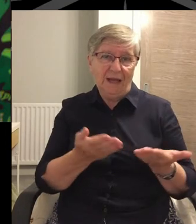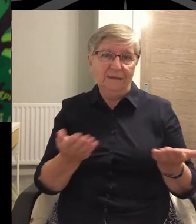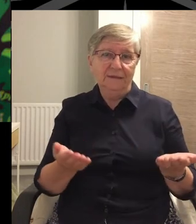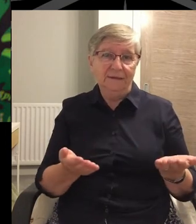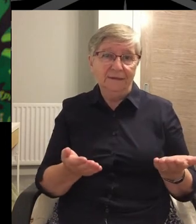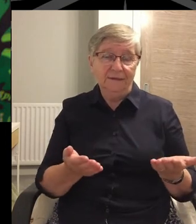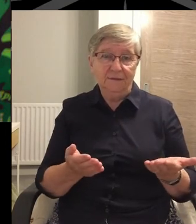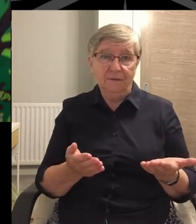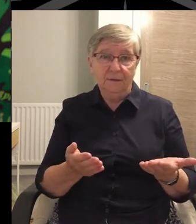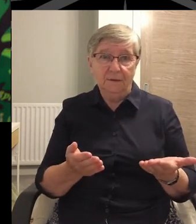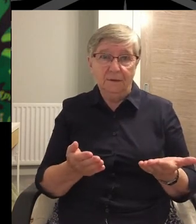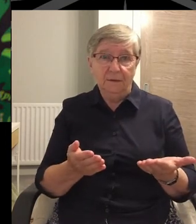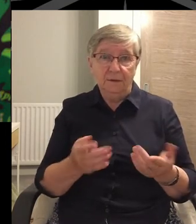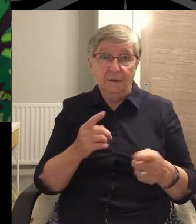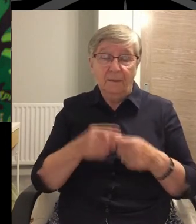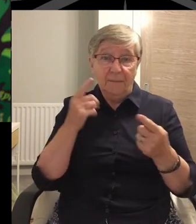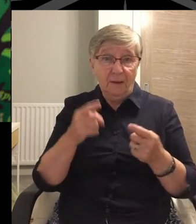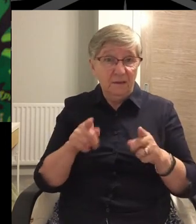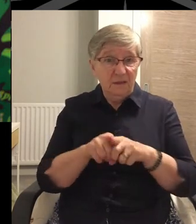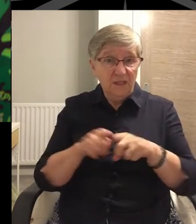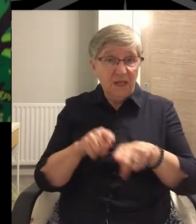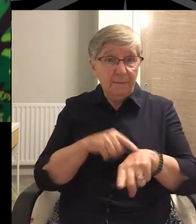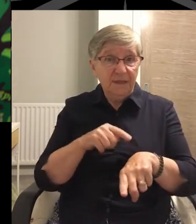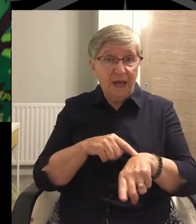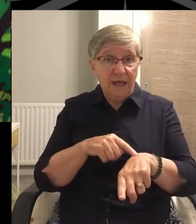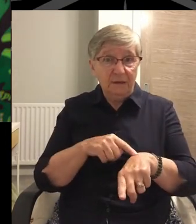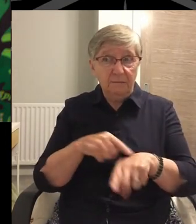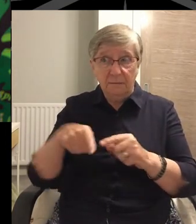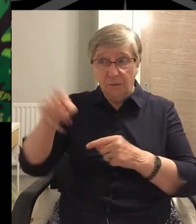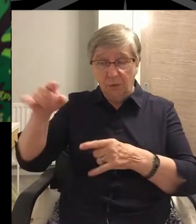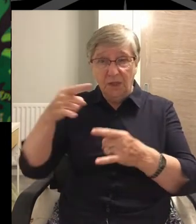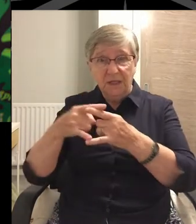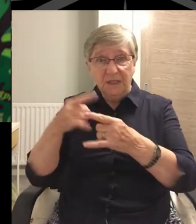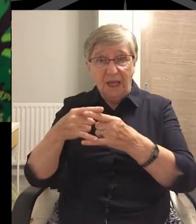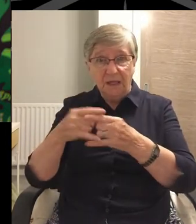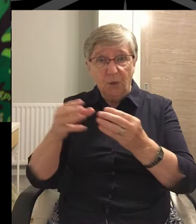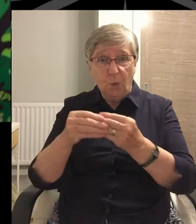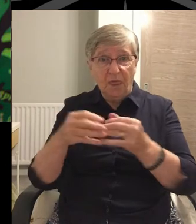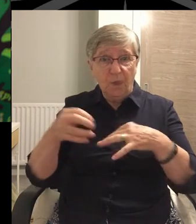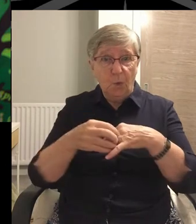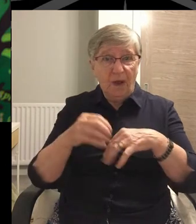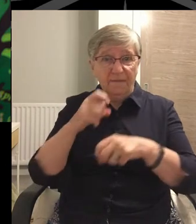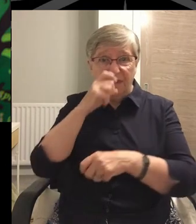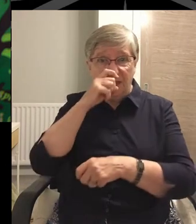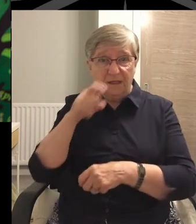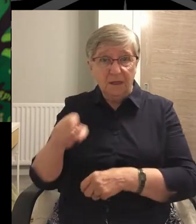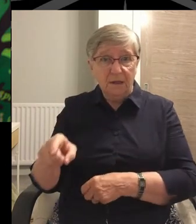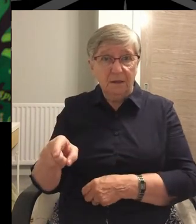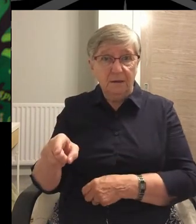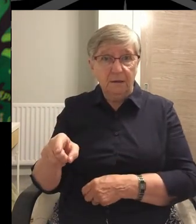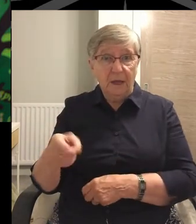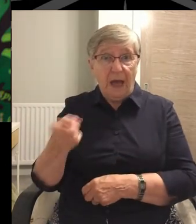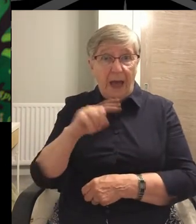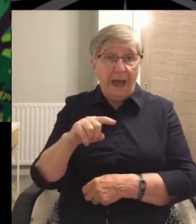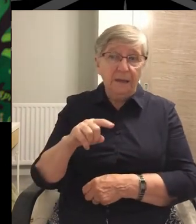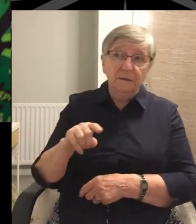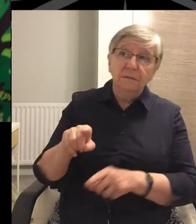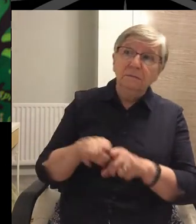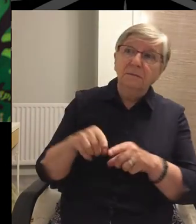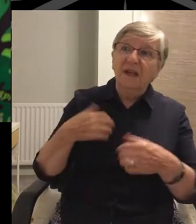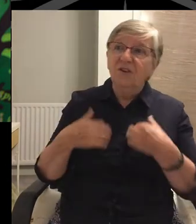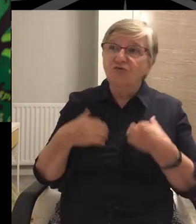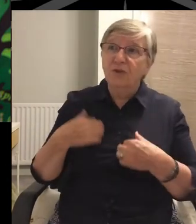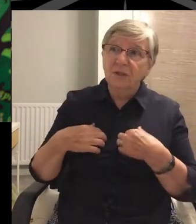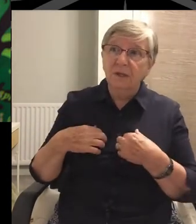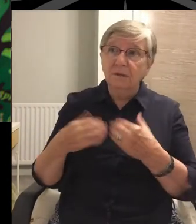Valentine card, but he did so even though at the time he was having sex with her sister. And he was making